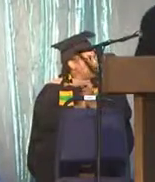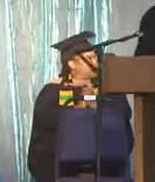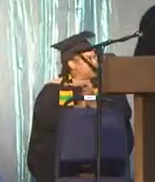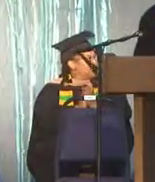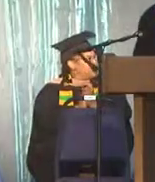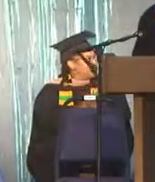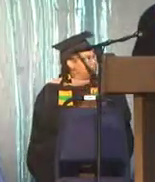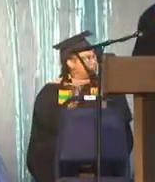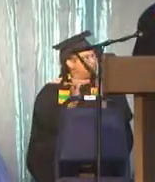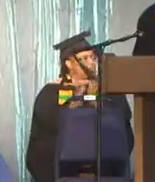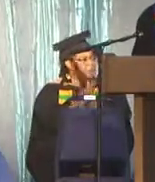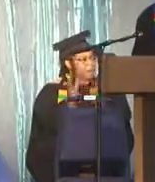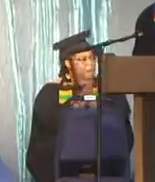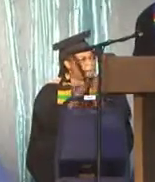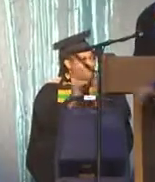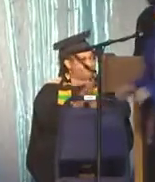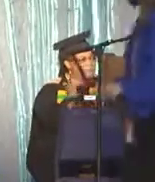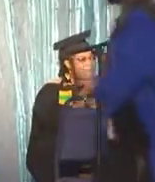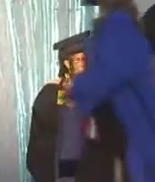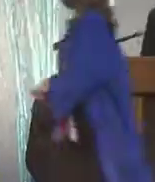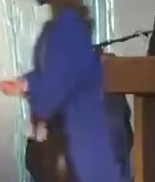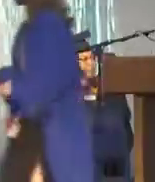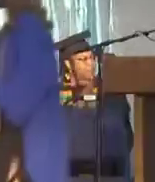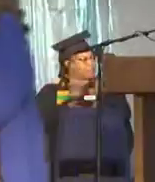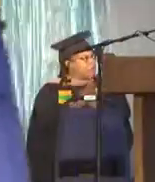Amy Chisholm, with honors.